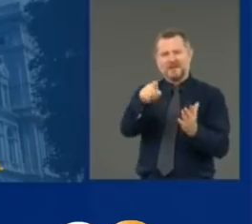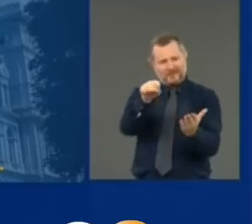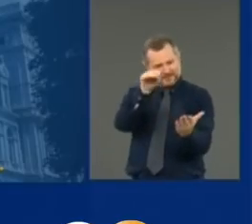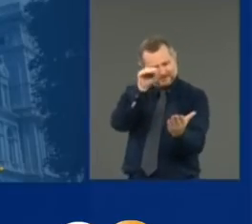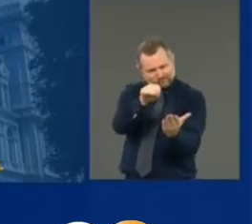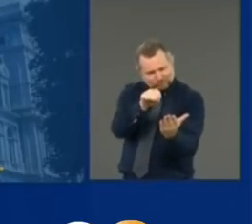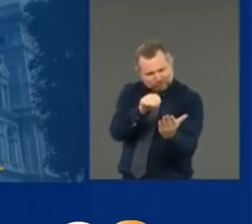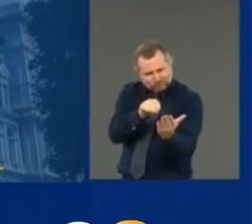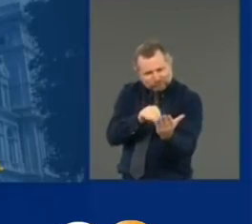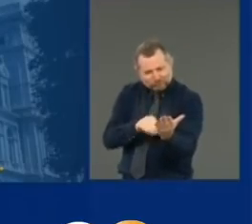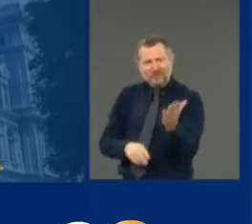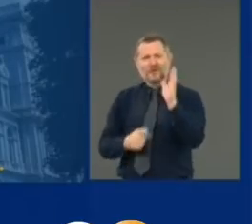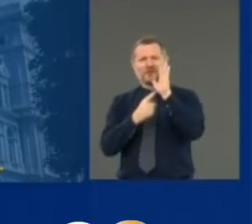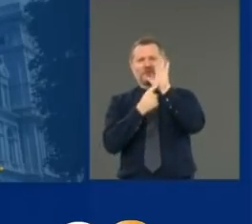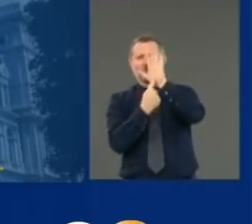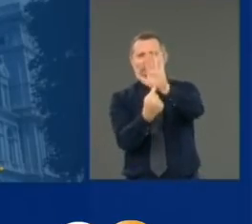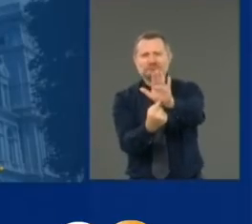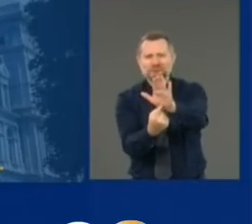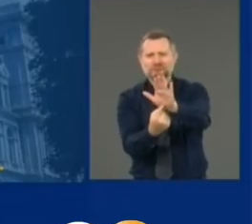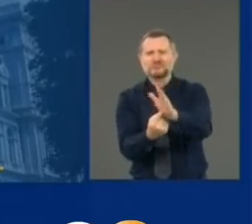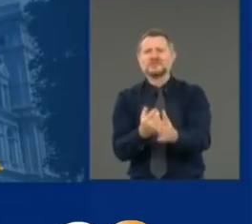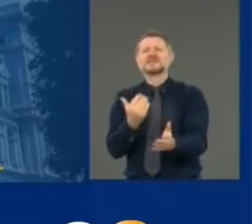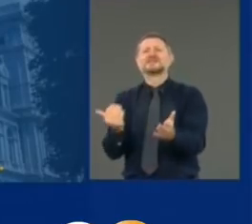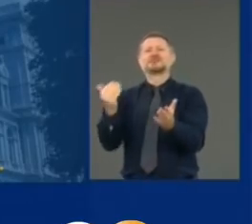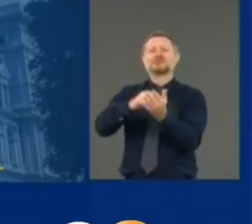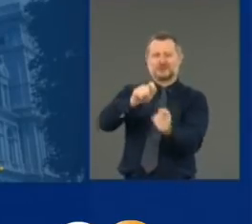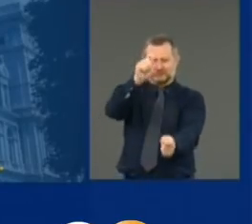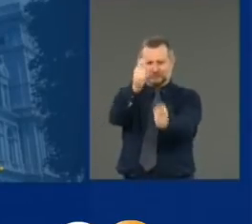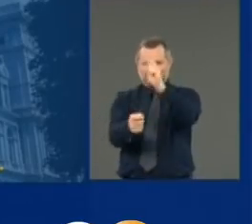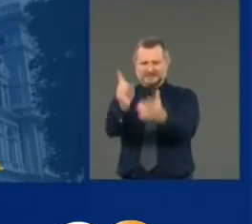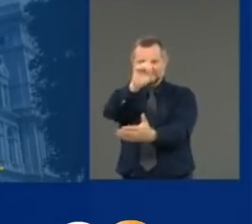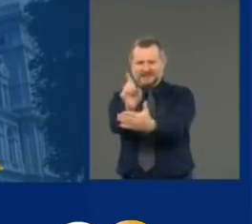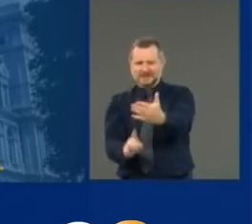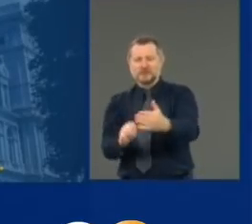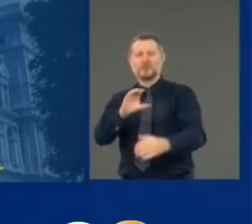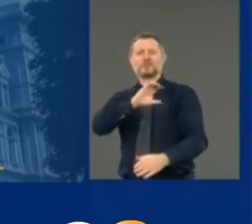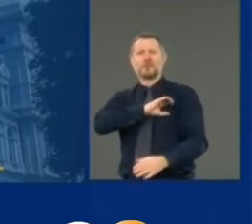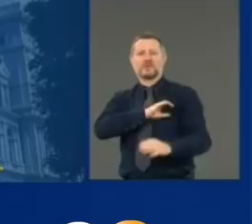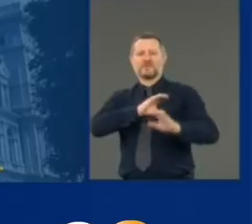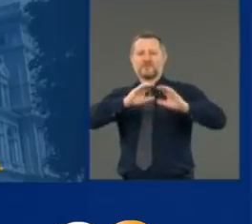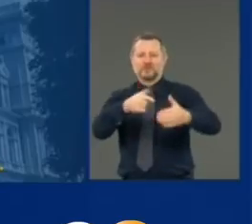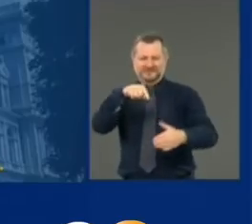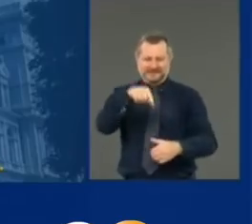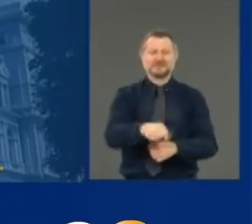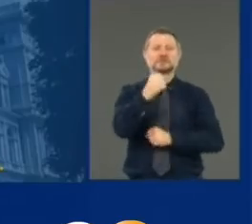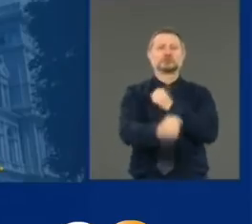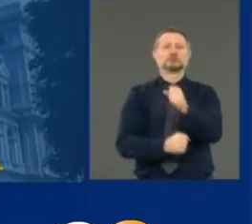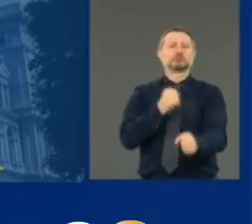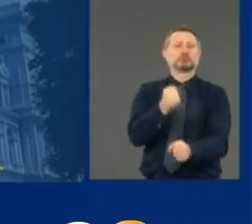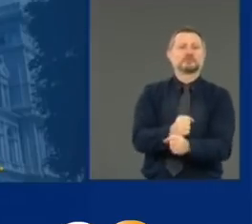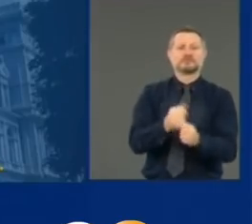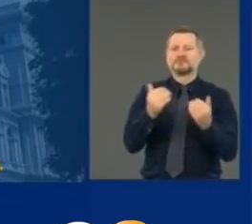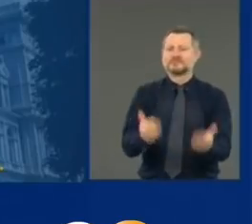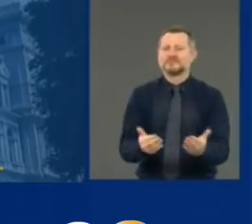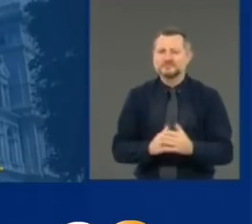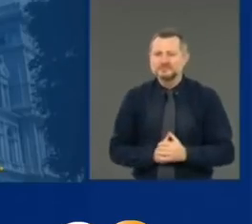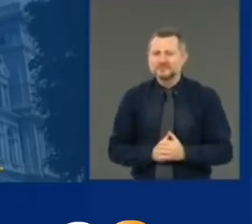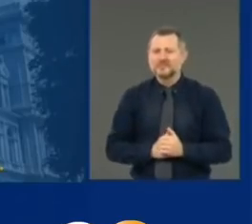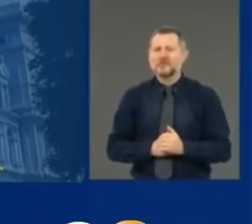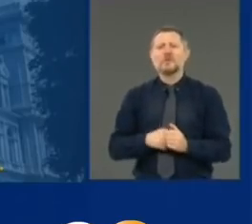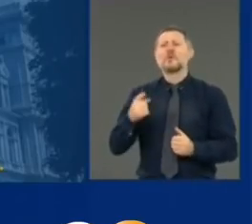down, redesign the police force for the year 2020. What functions do you want it